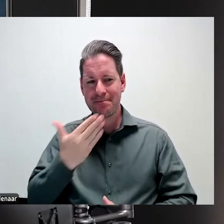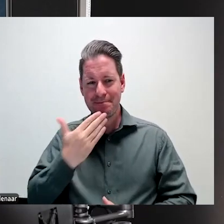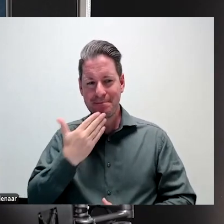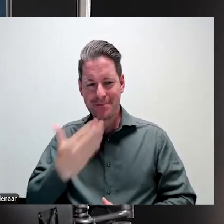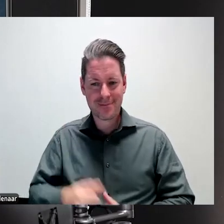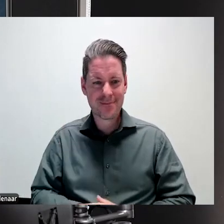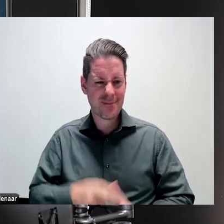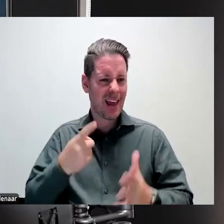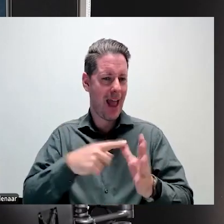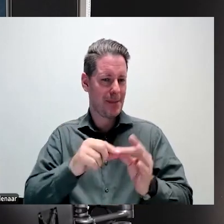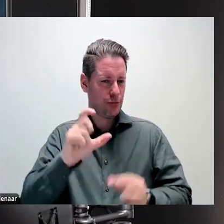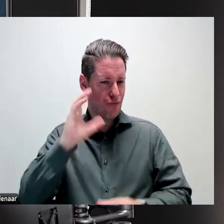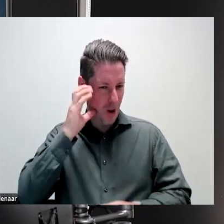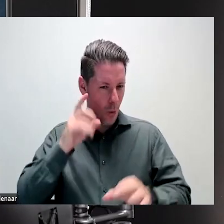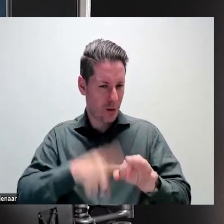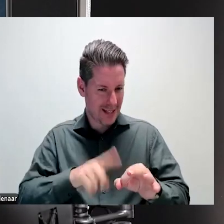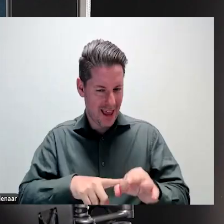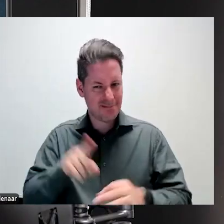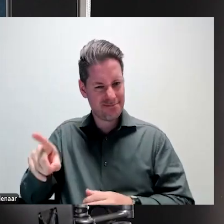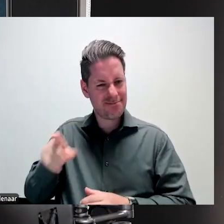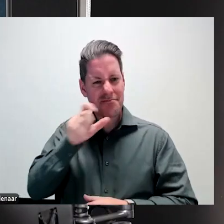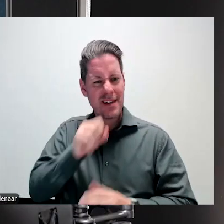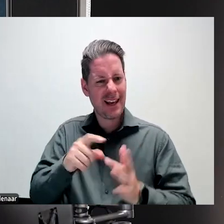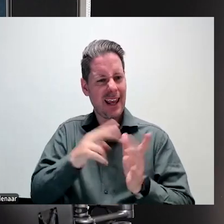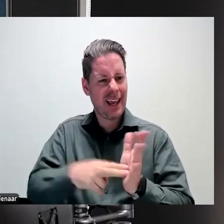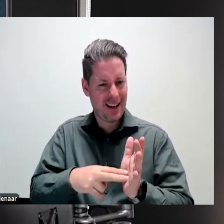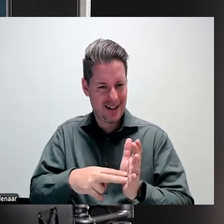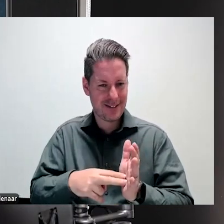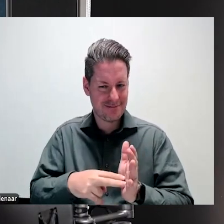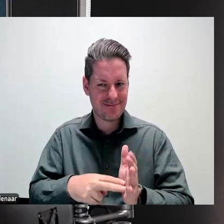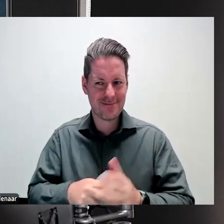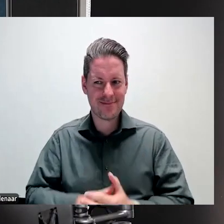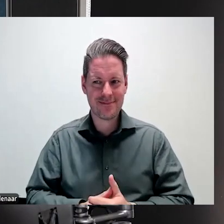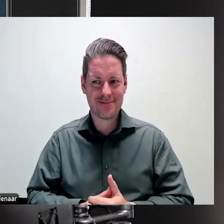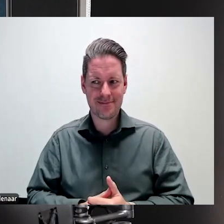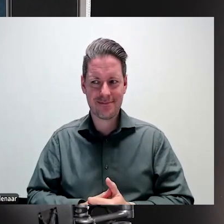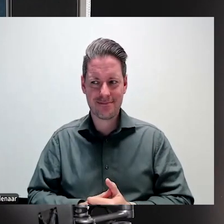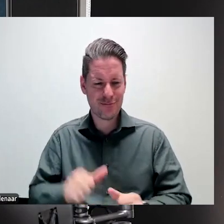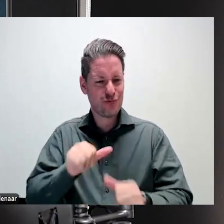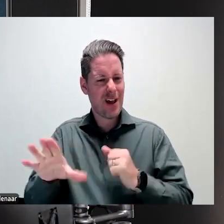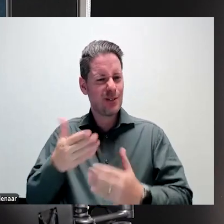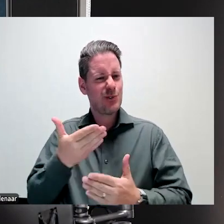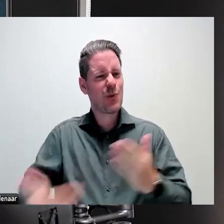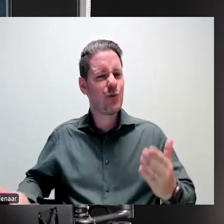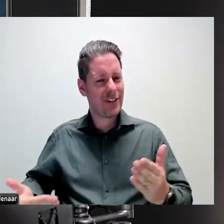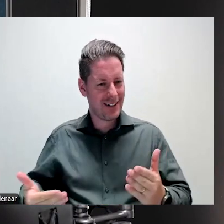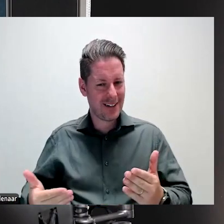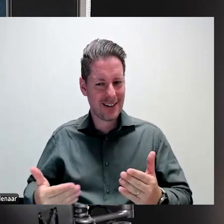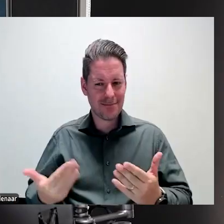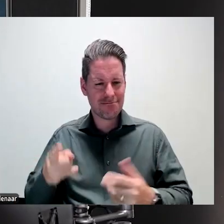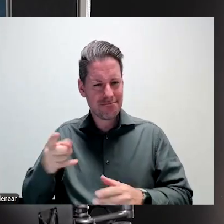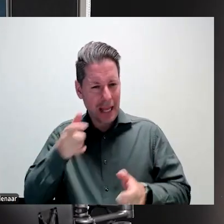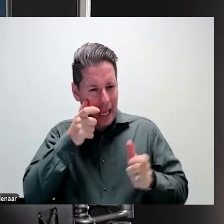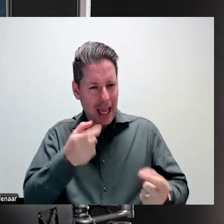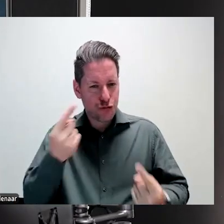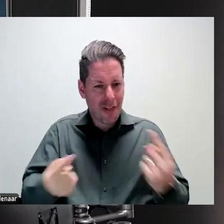ABC Radio Queensland. That was Ian, and what a great story about people looking out for one another. That's what it's all